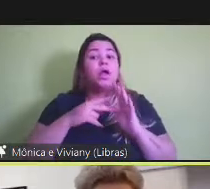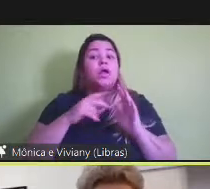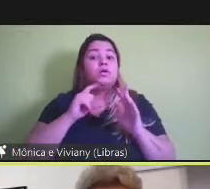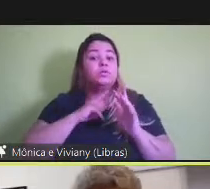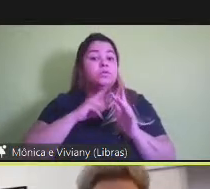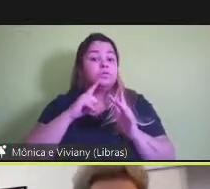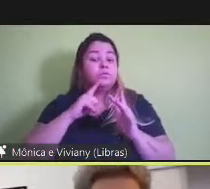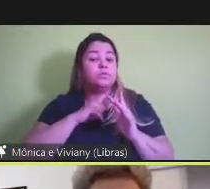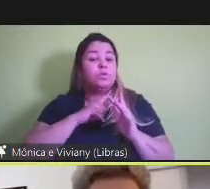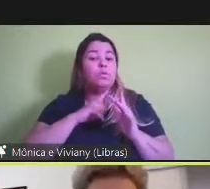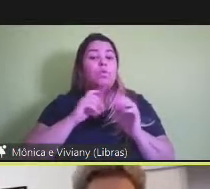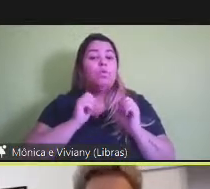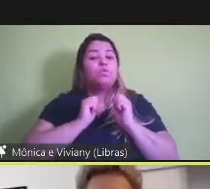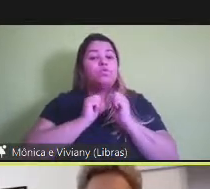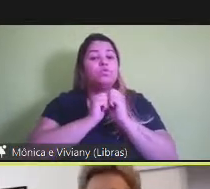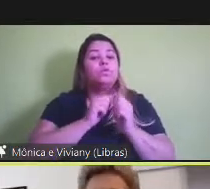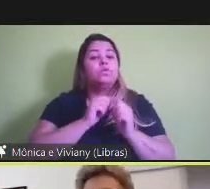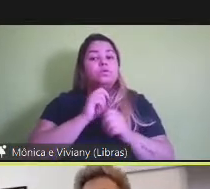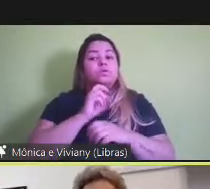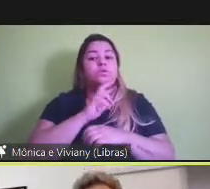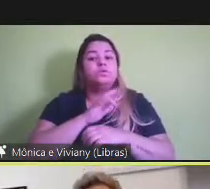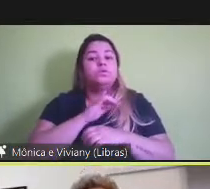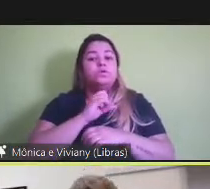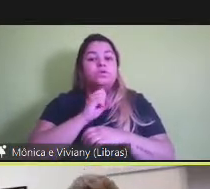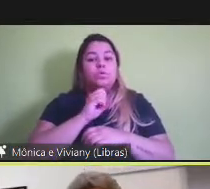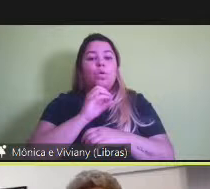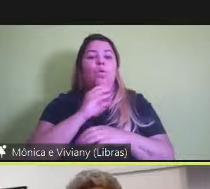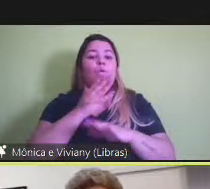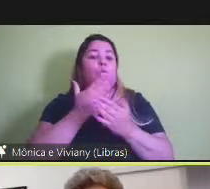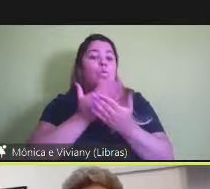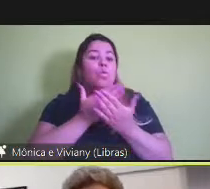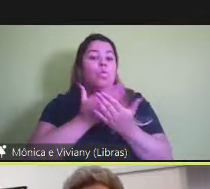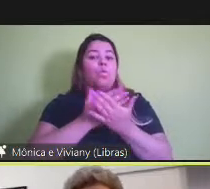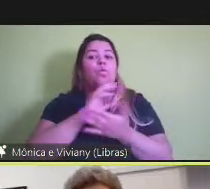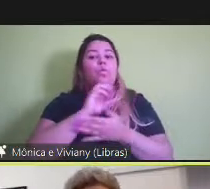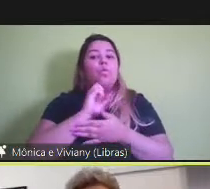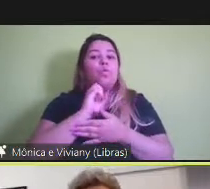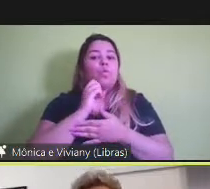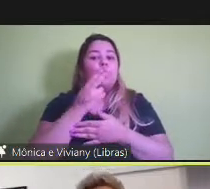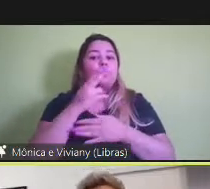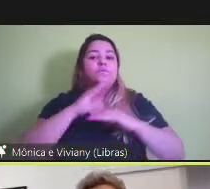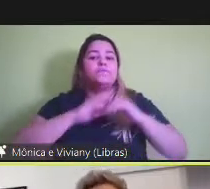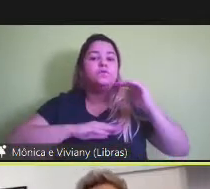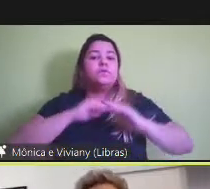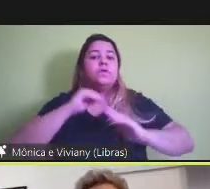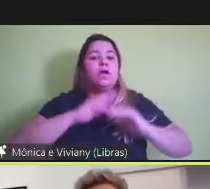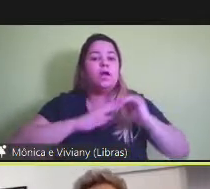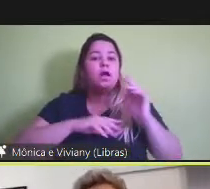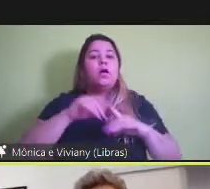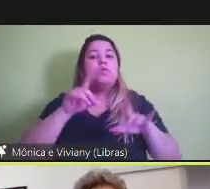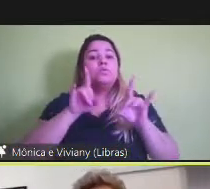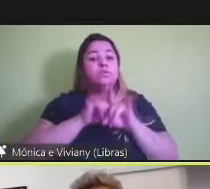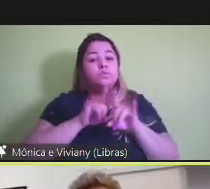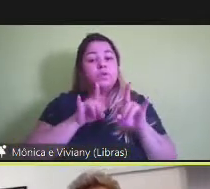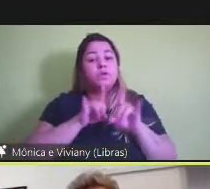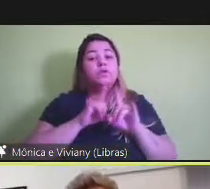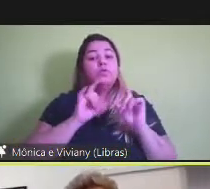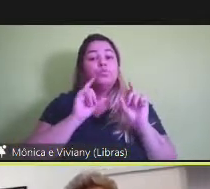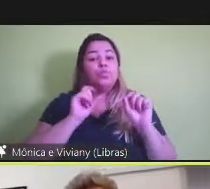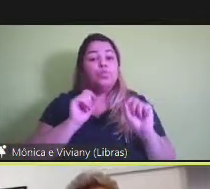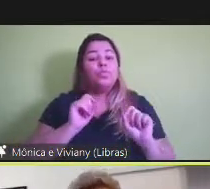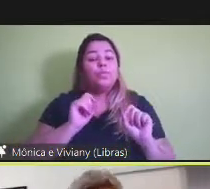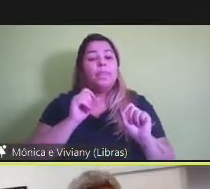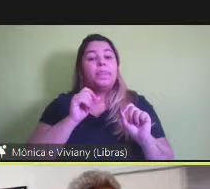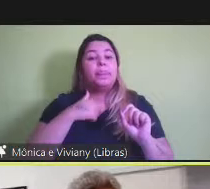So it's in this respect that competence is the group of resources that the person will need when